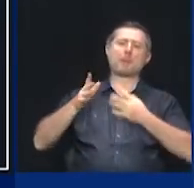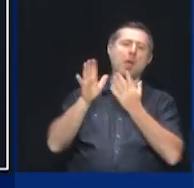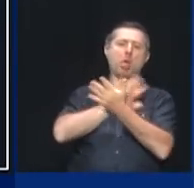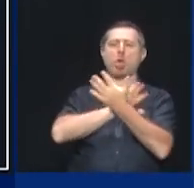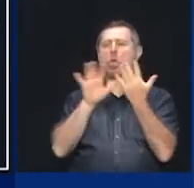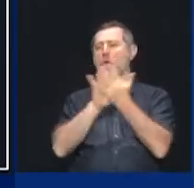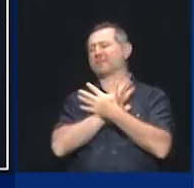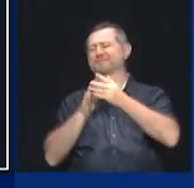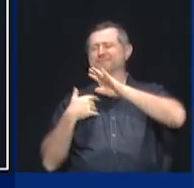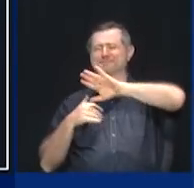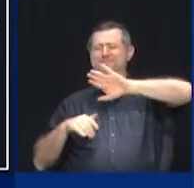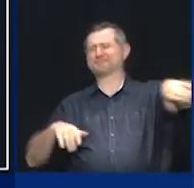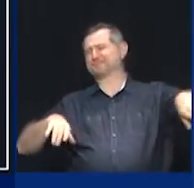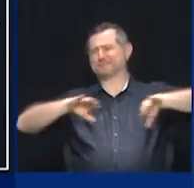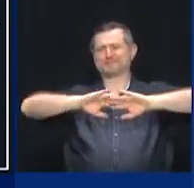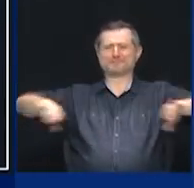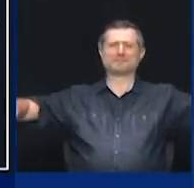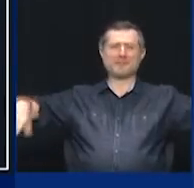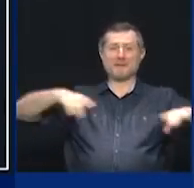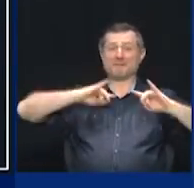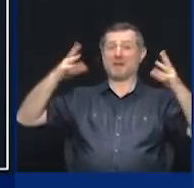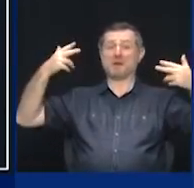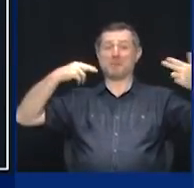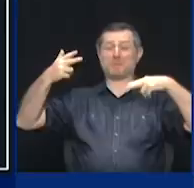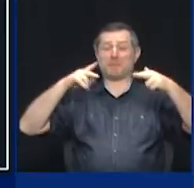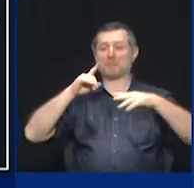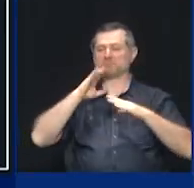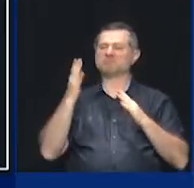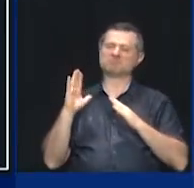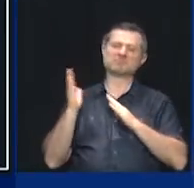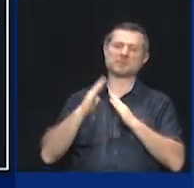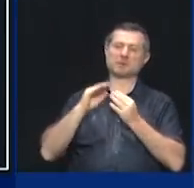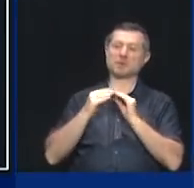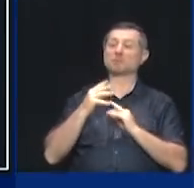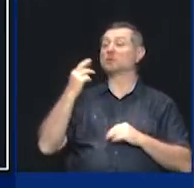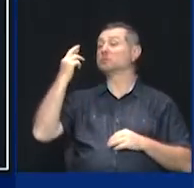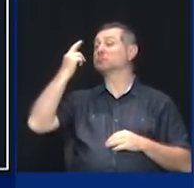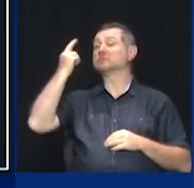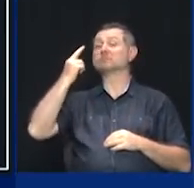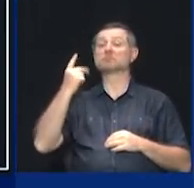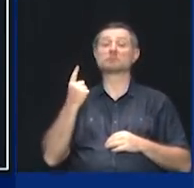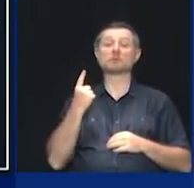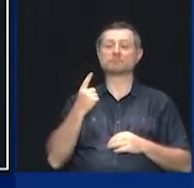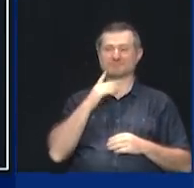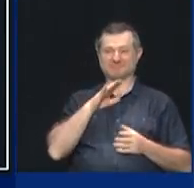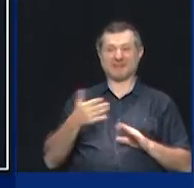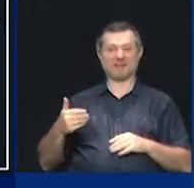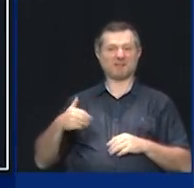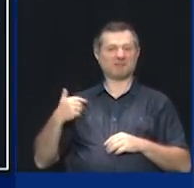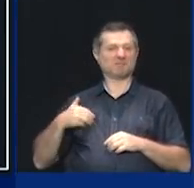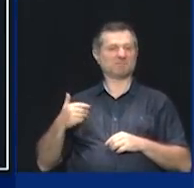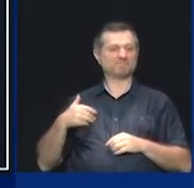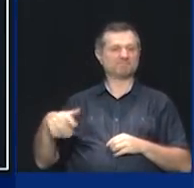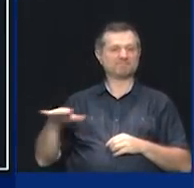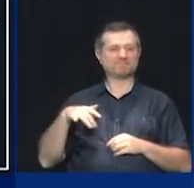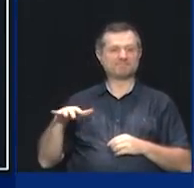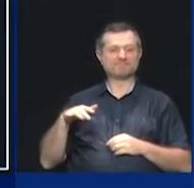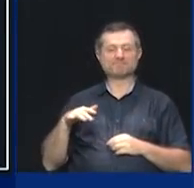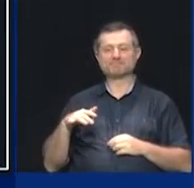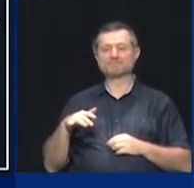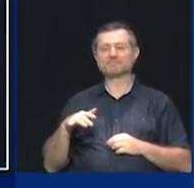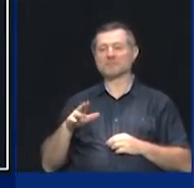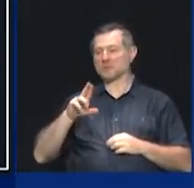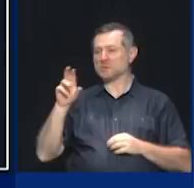Gun violence, number one cause of premature death in the United States. Gun violence cost over